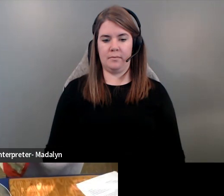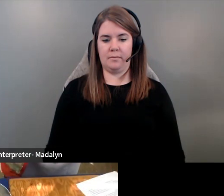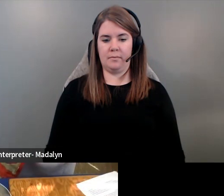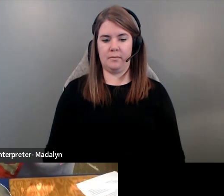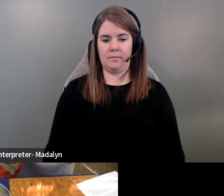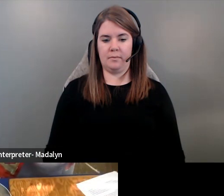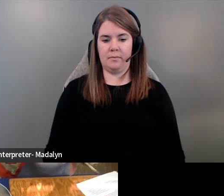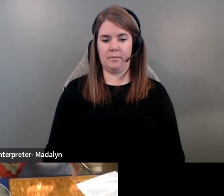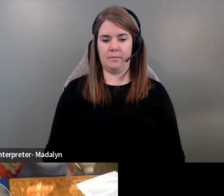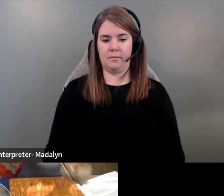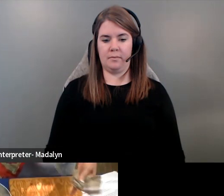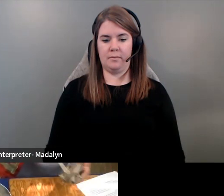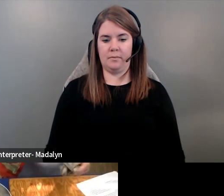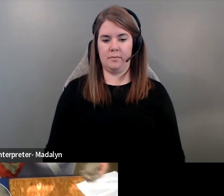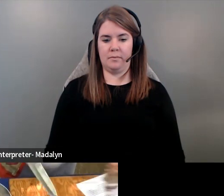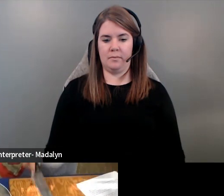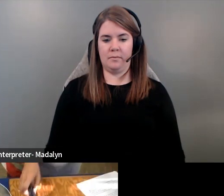All right.